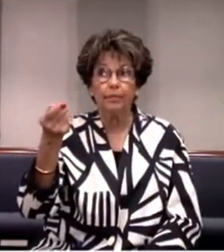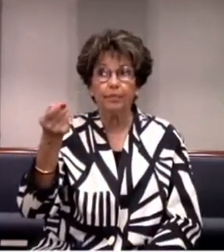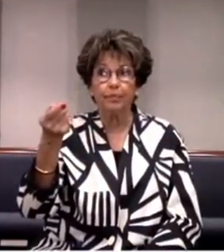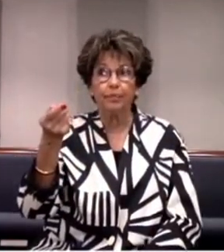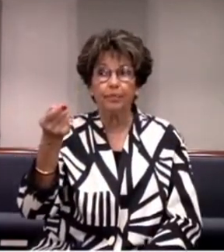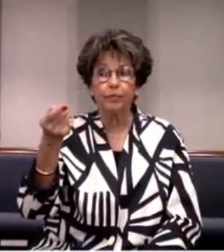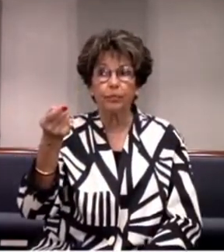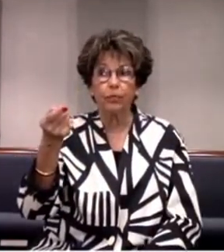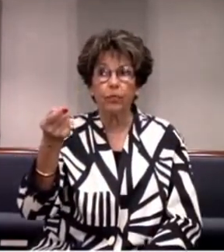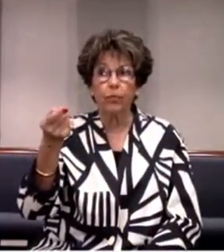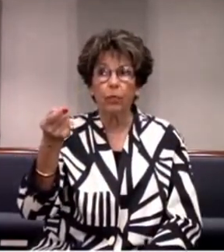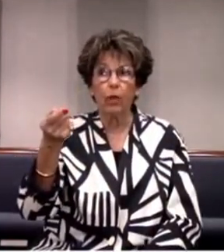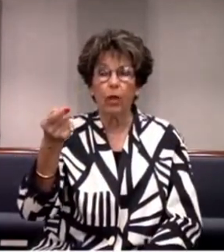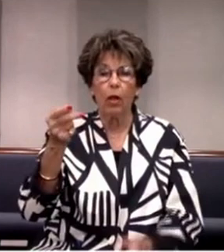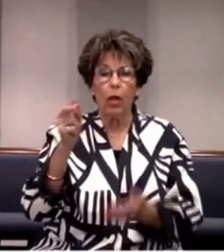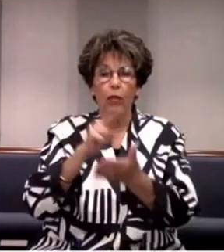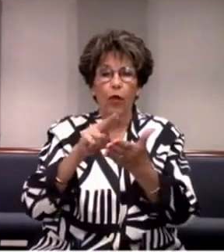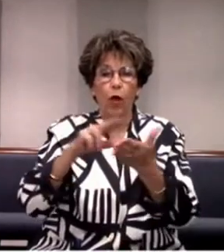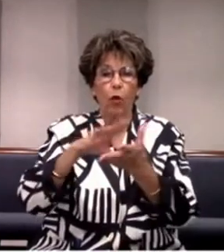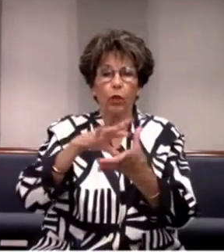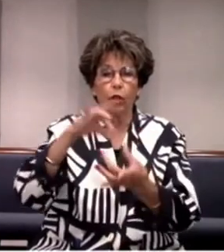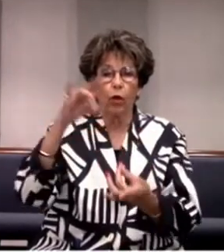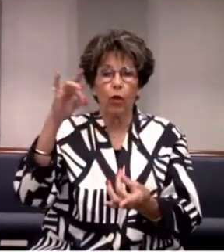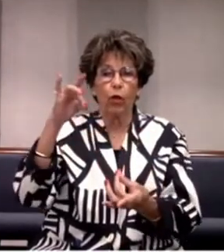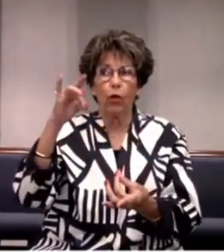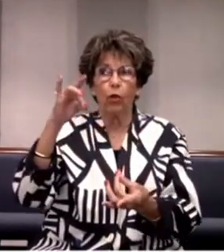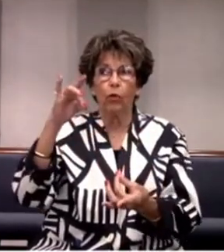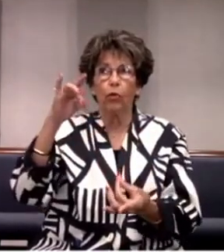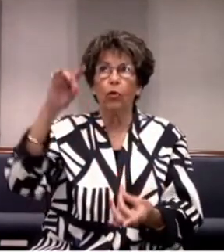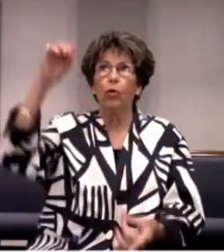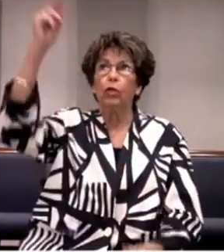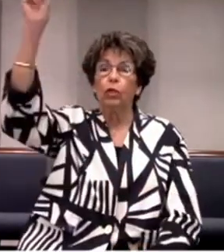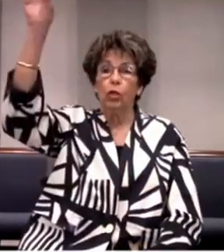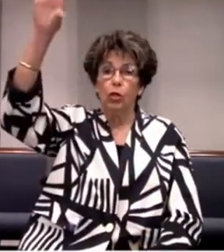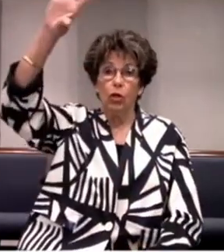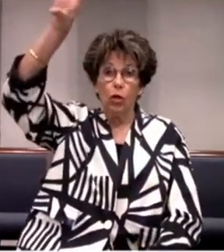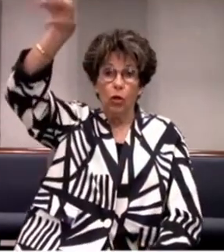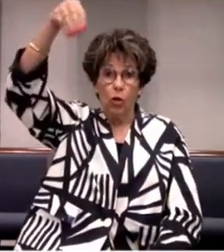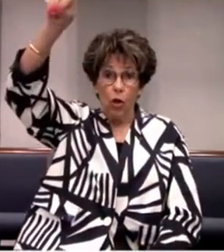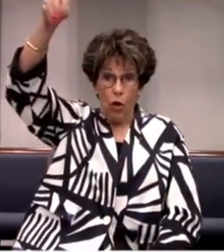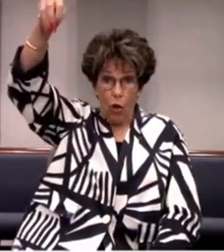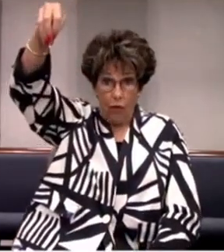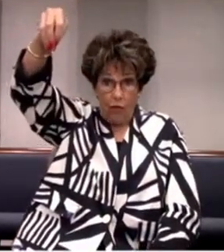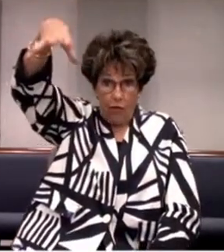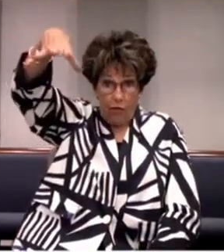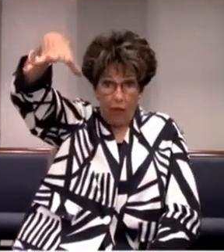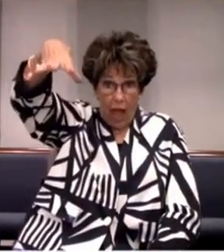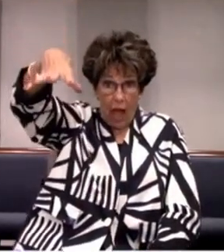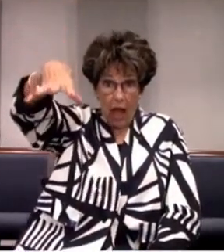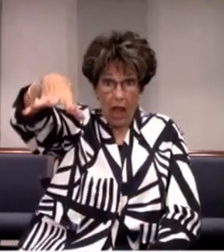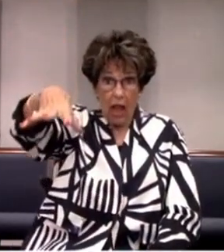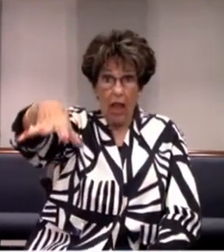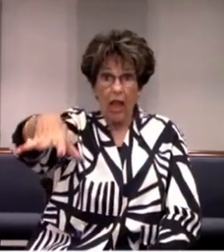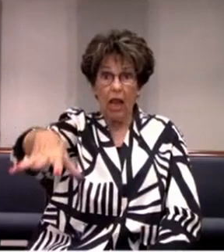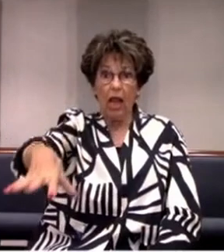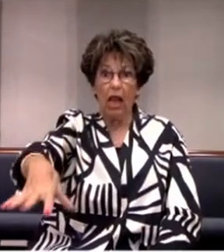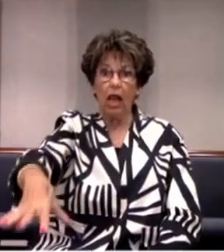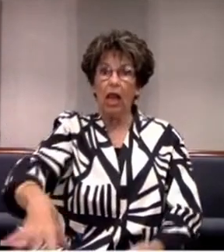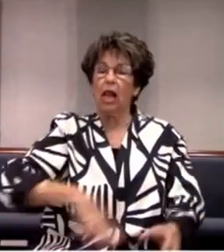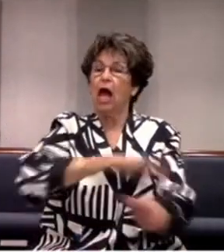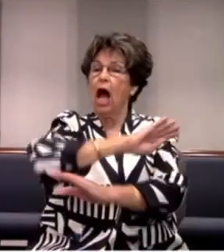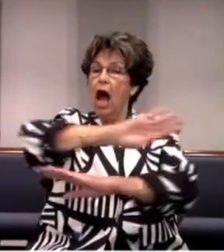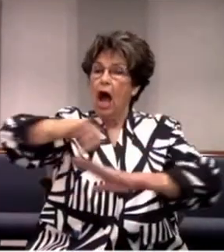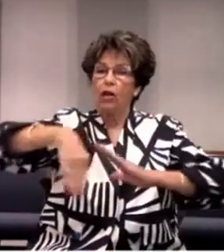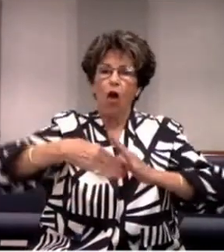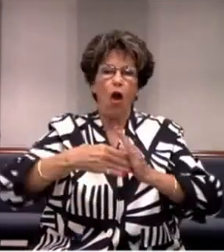preaching, the Holy Ghost fell on all them which heard the word. And